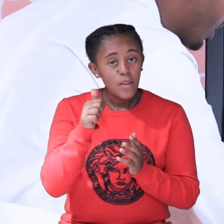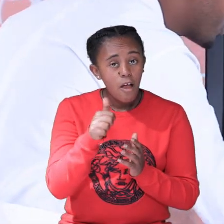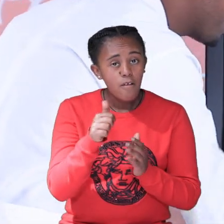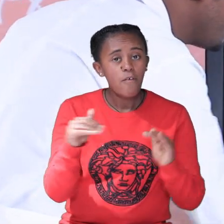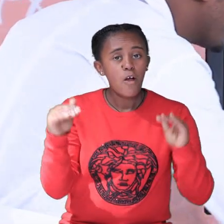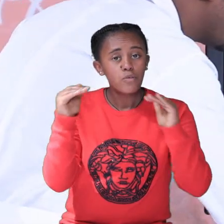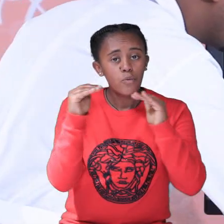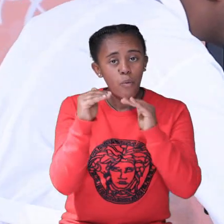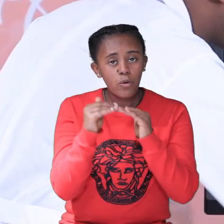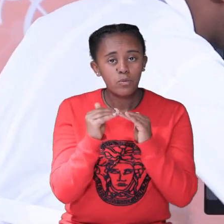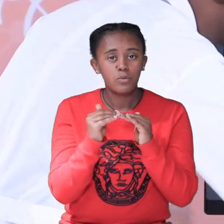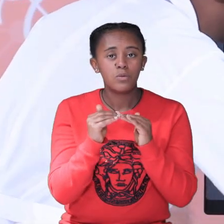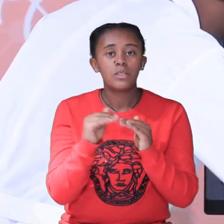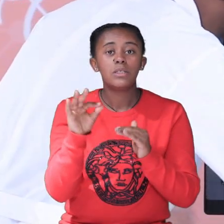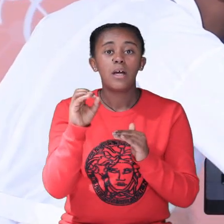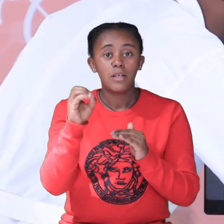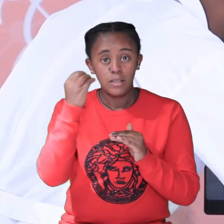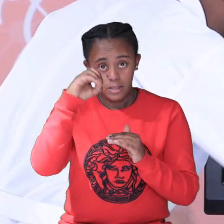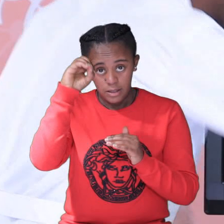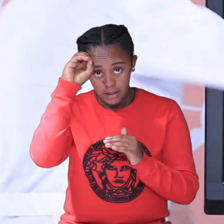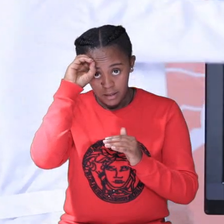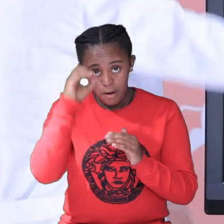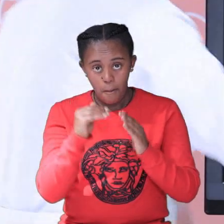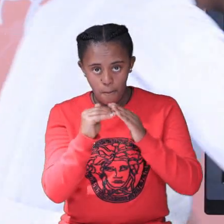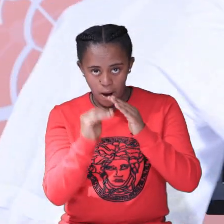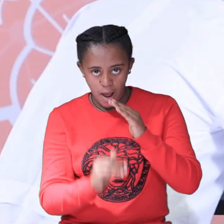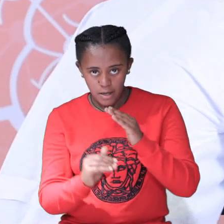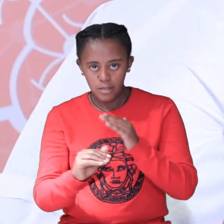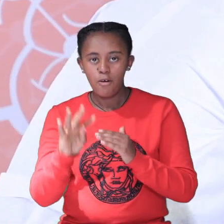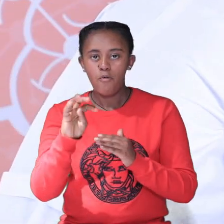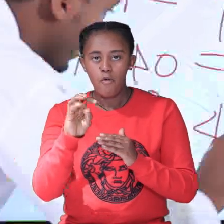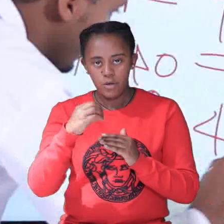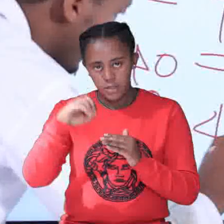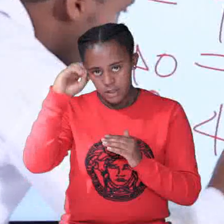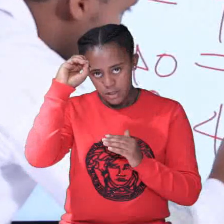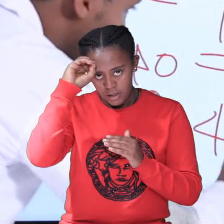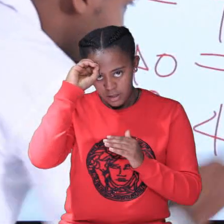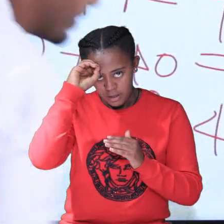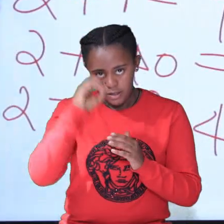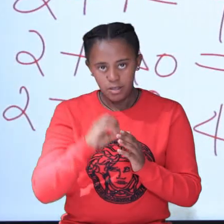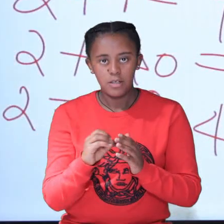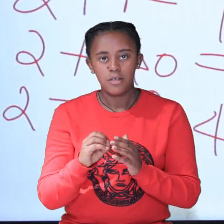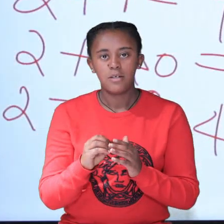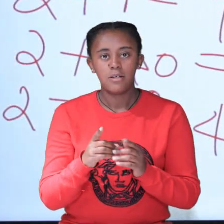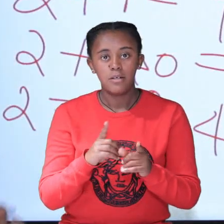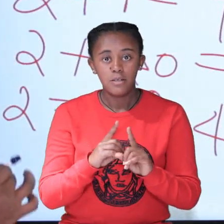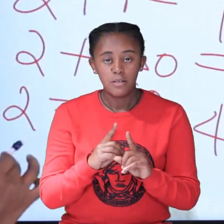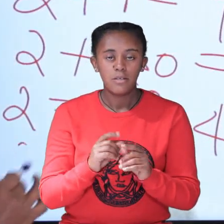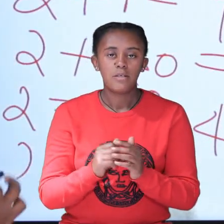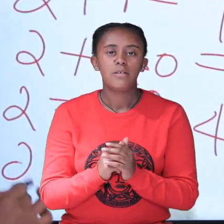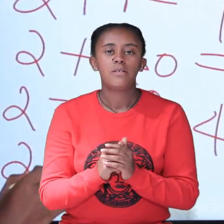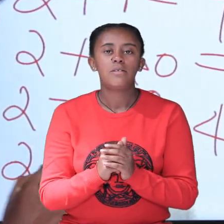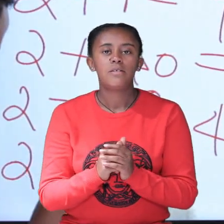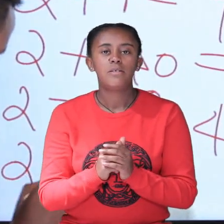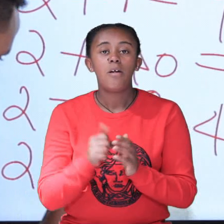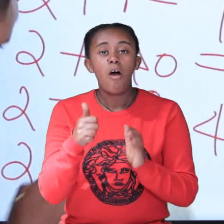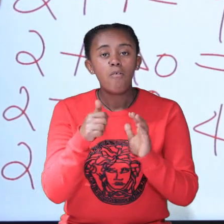okay. So alpha plus 40 is equals to